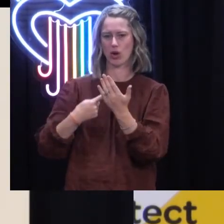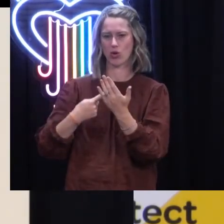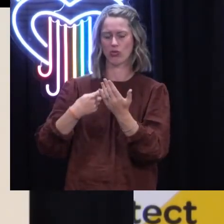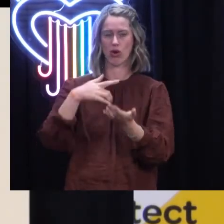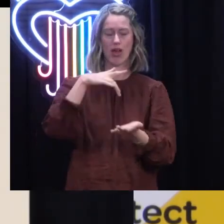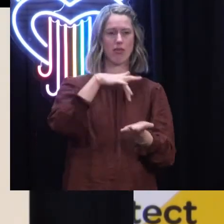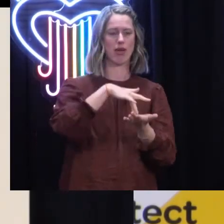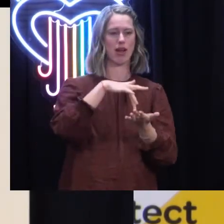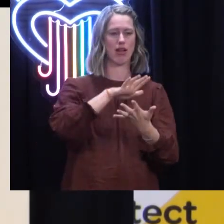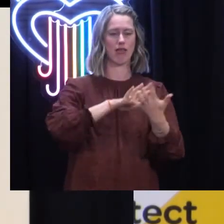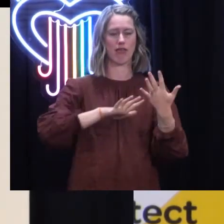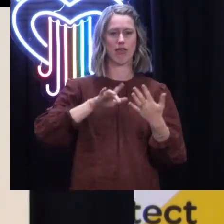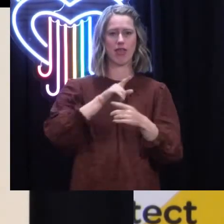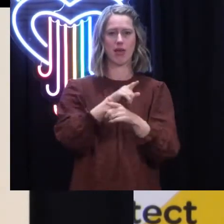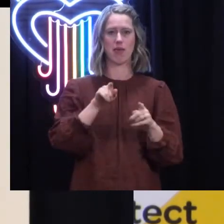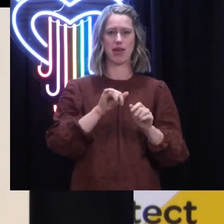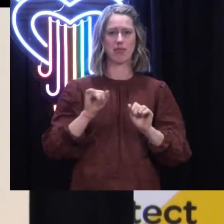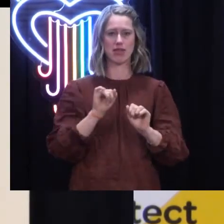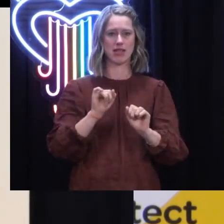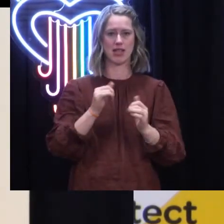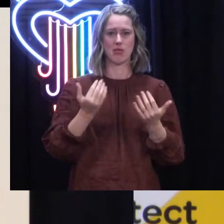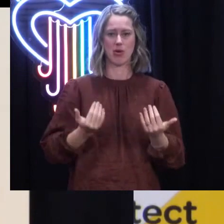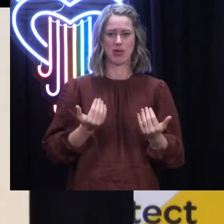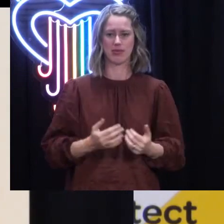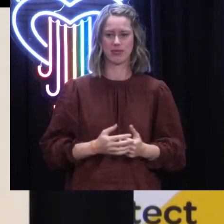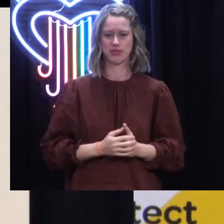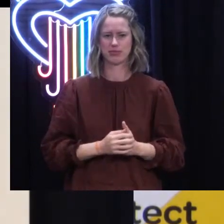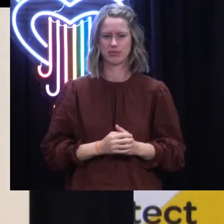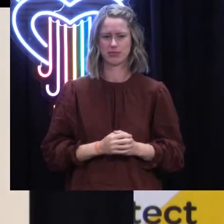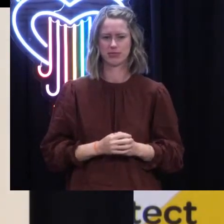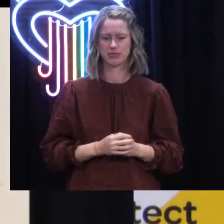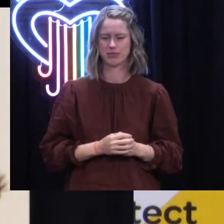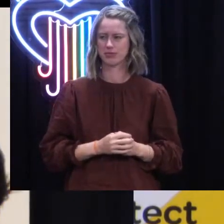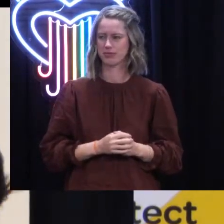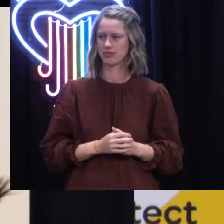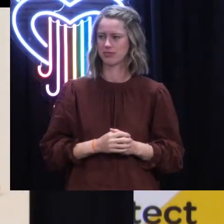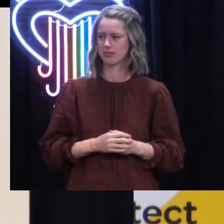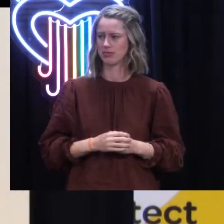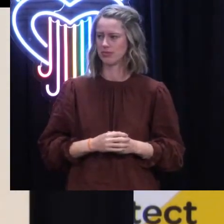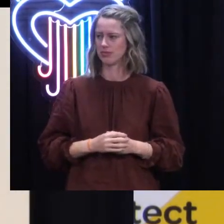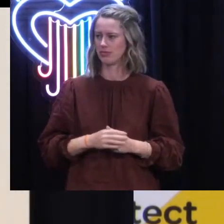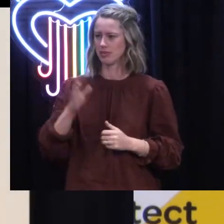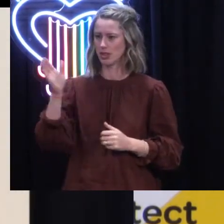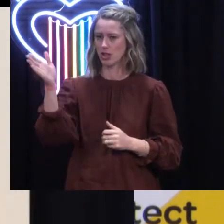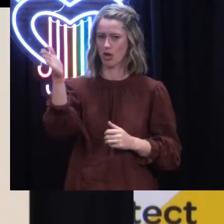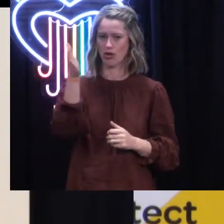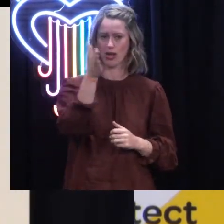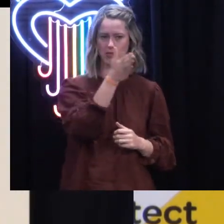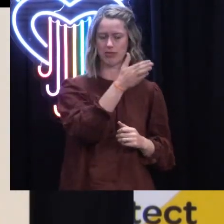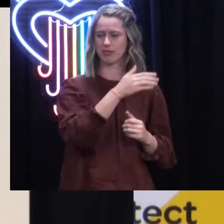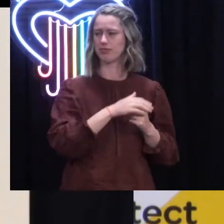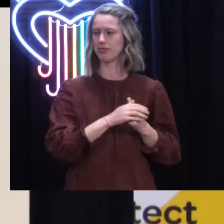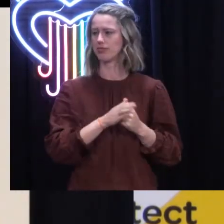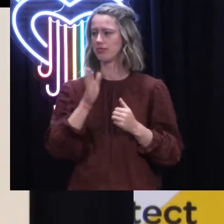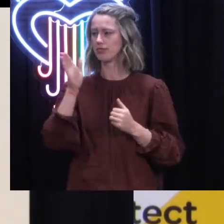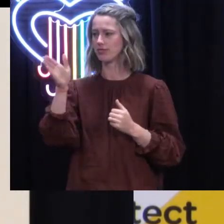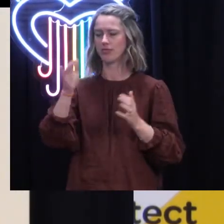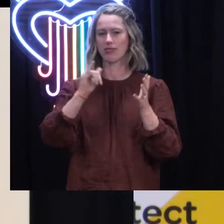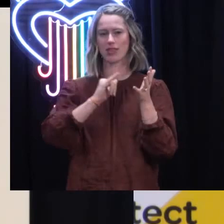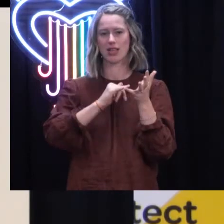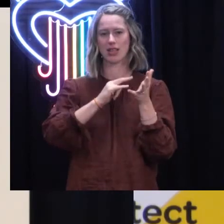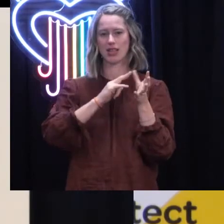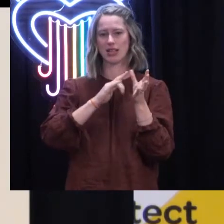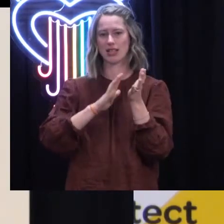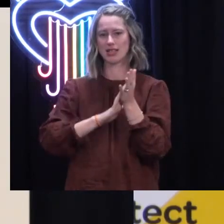middle of them doing quite a bit of hefty work at the moment. Okay, I'm gonna, if you don't mind, I'm gonna pan around. Sam, you're not often here, so. Thank you.